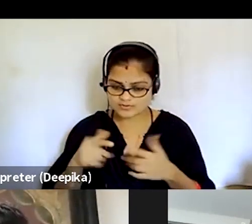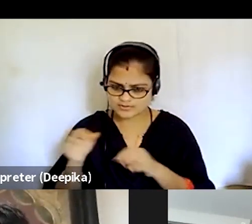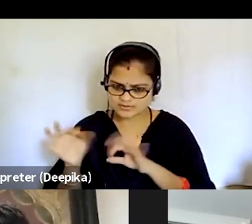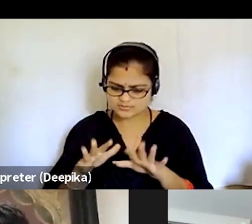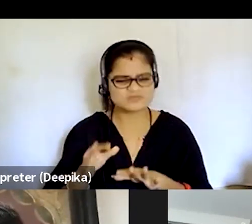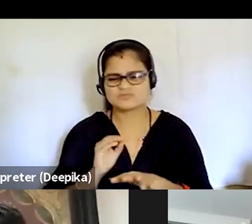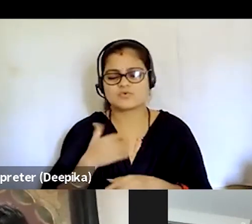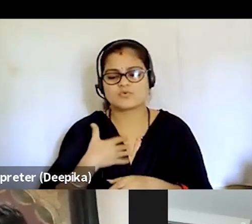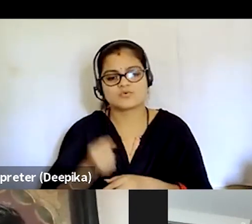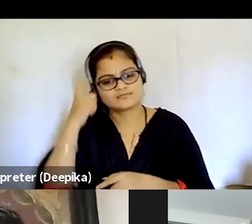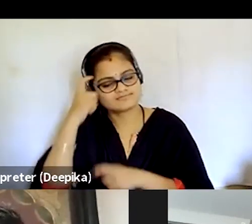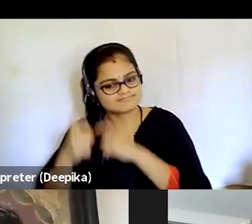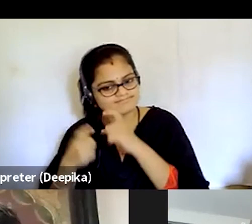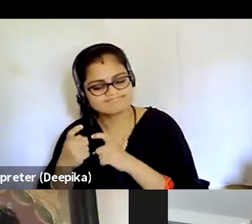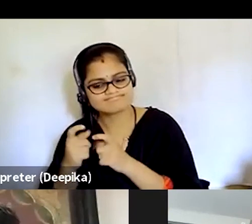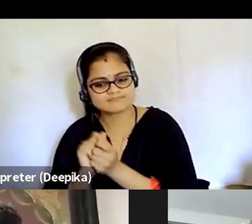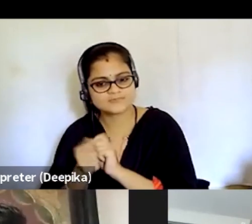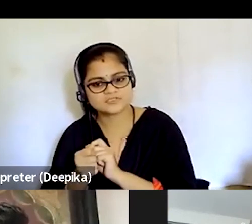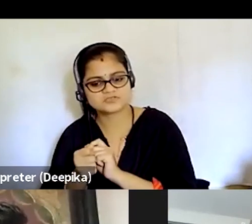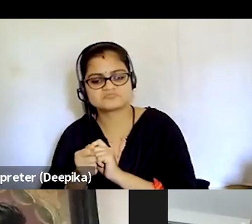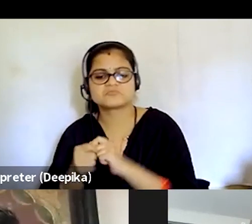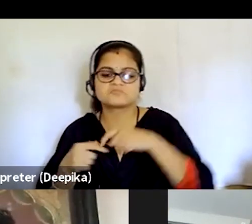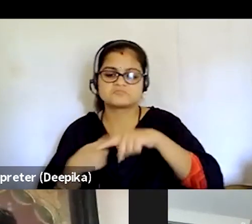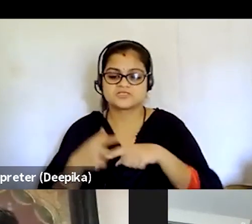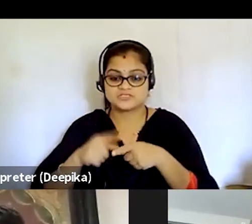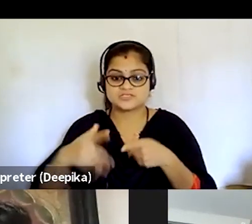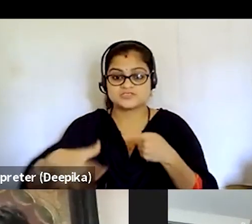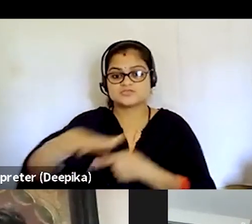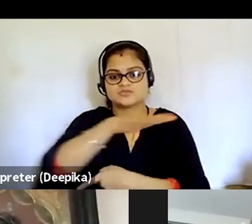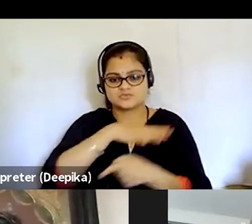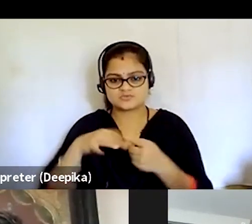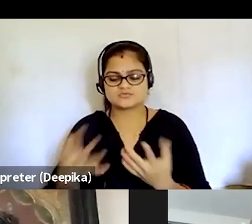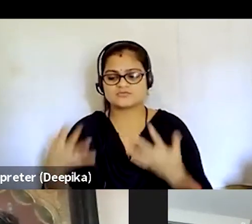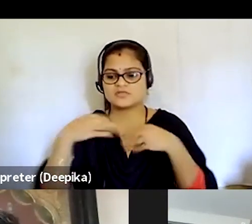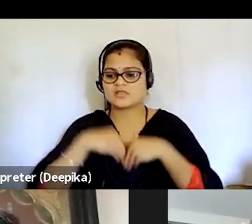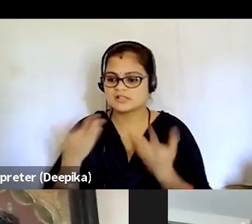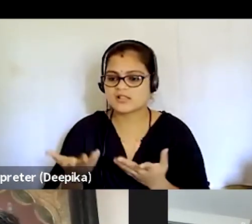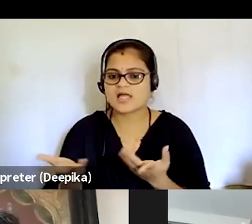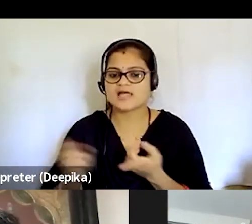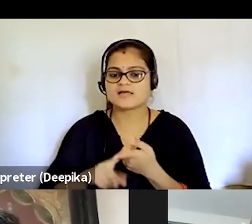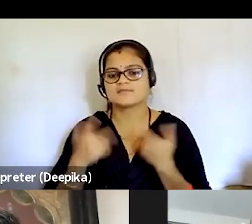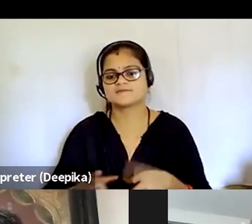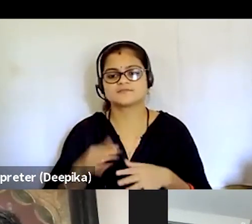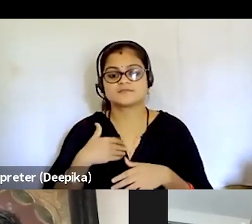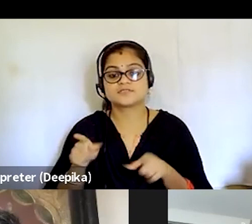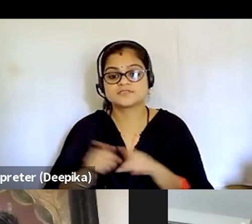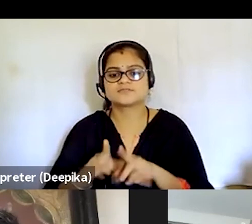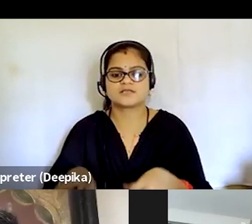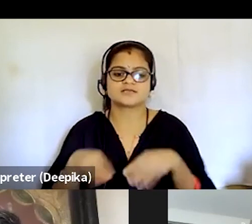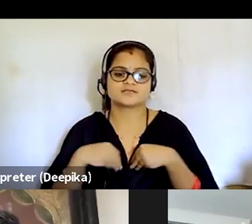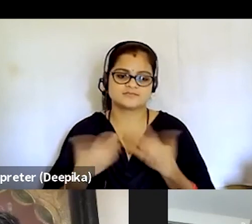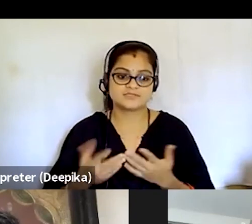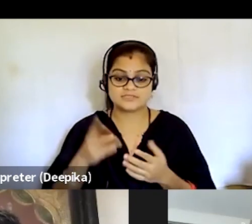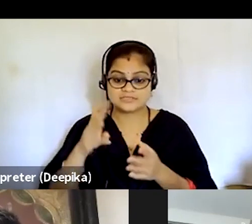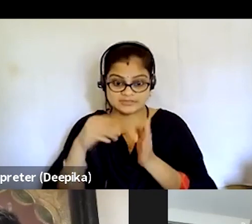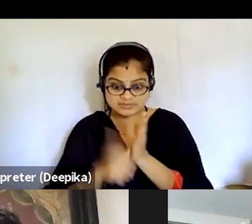little differently. You have to adapt to a situation that is thrown at you. and nobody knows what the next 3